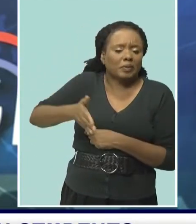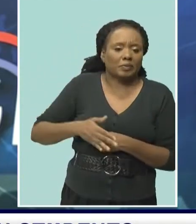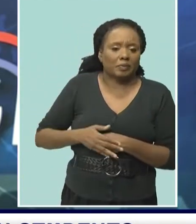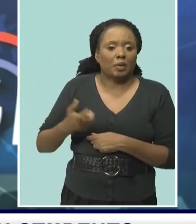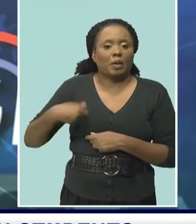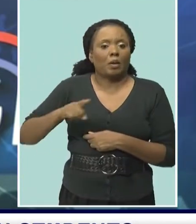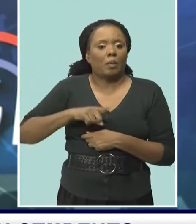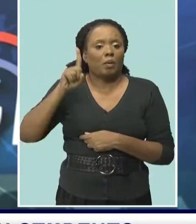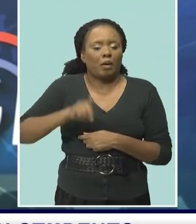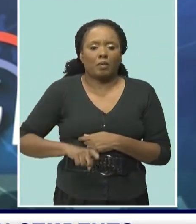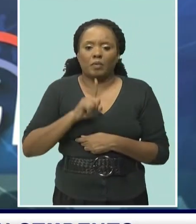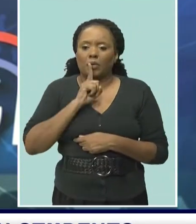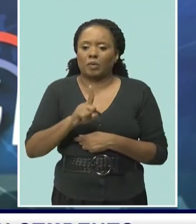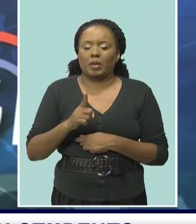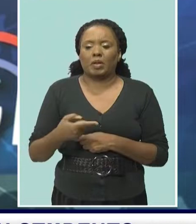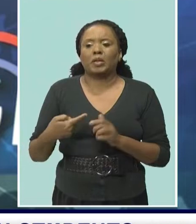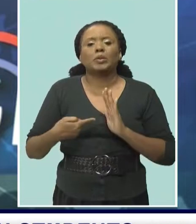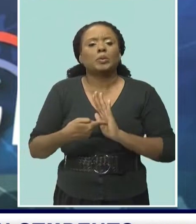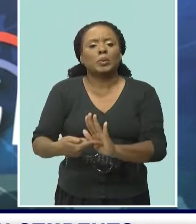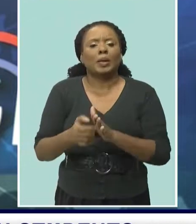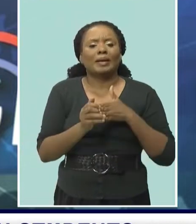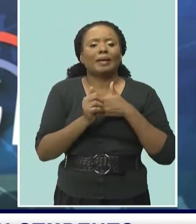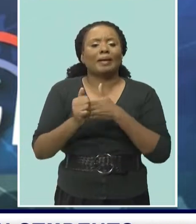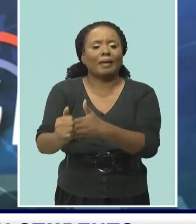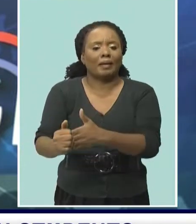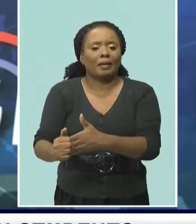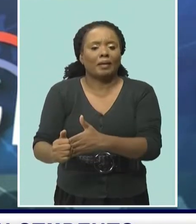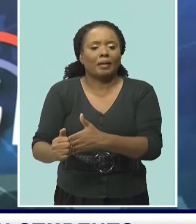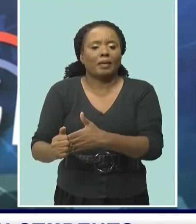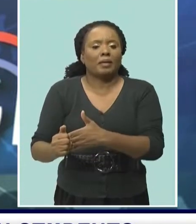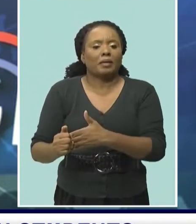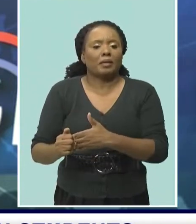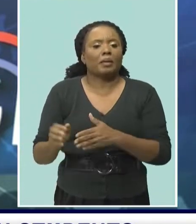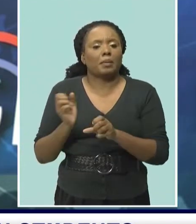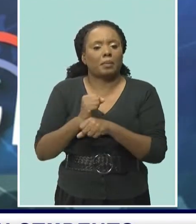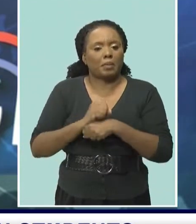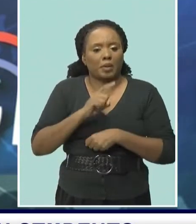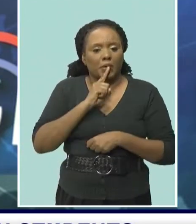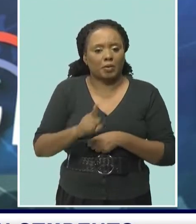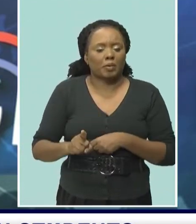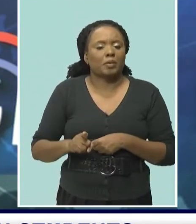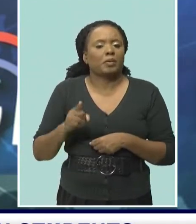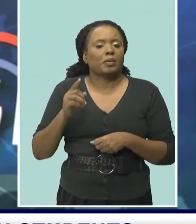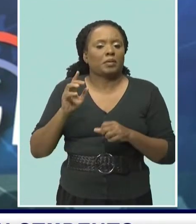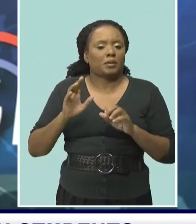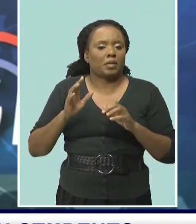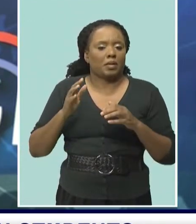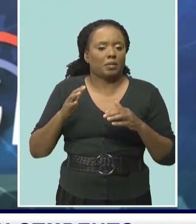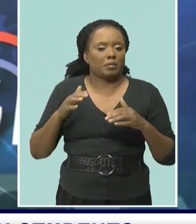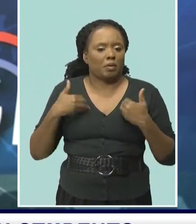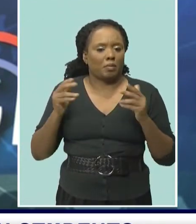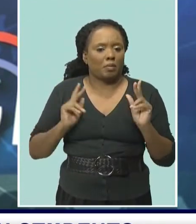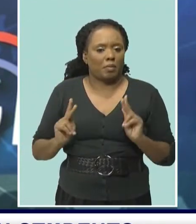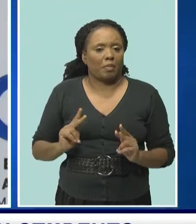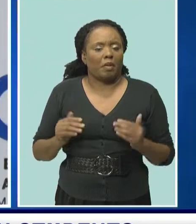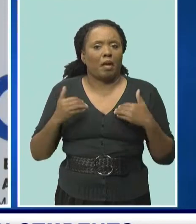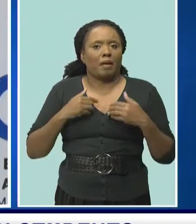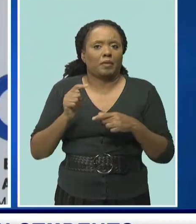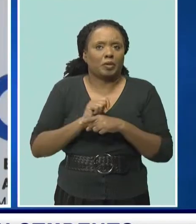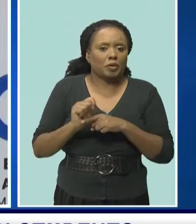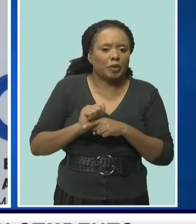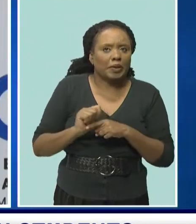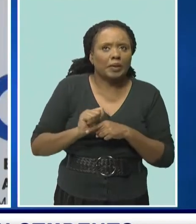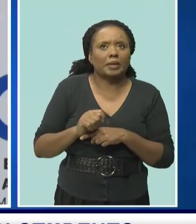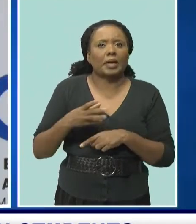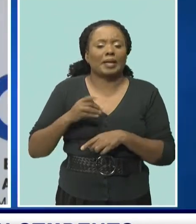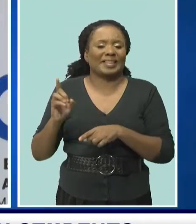direct underachieving school leavers to a mandatory residential program of discipline and skills training. This is not a